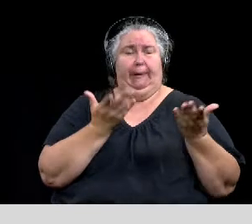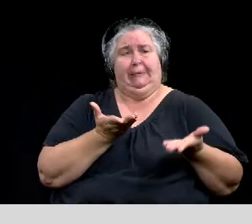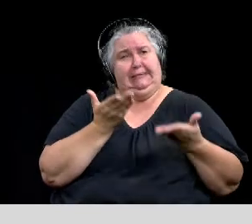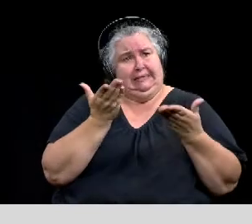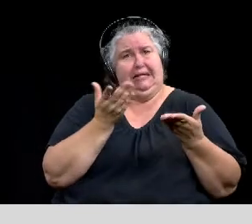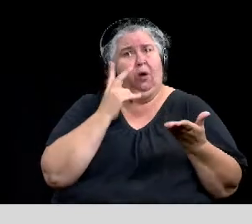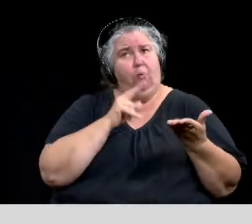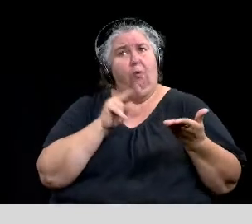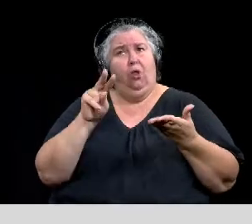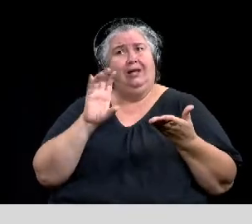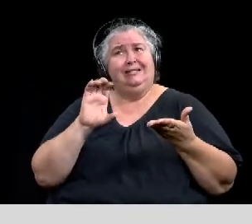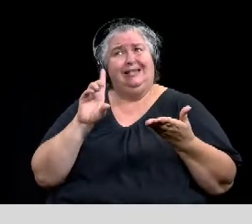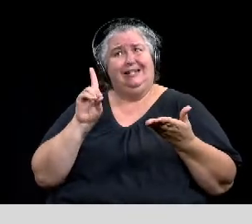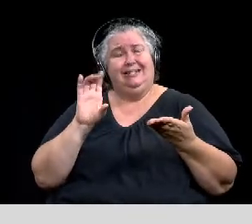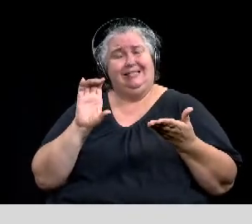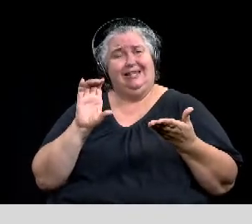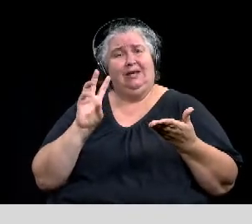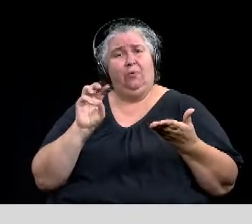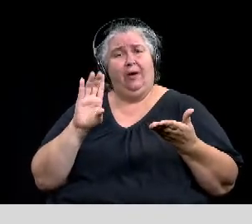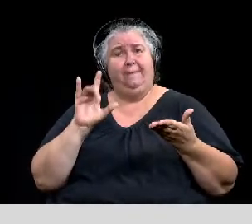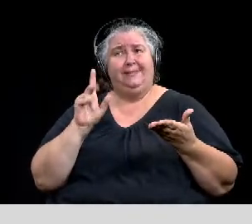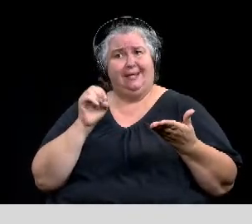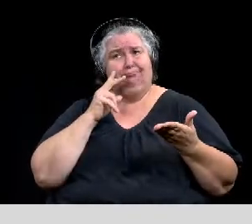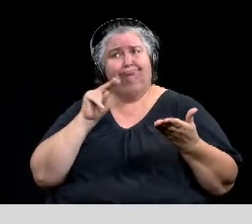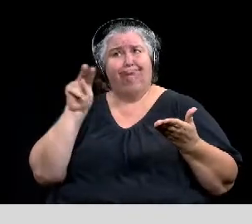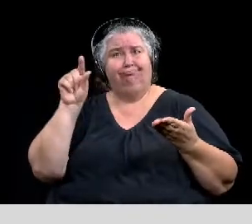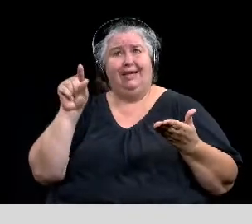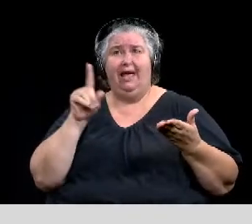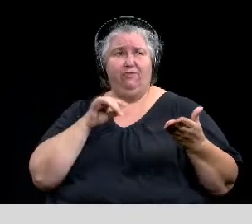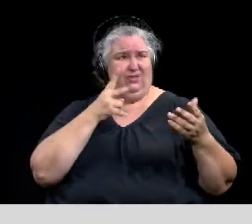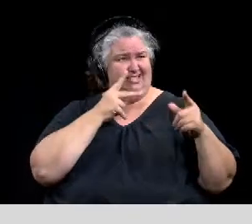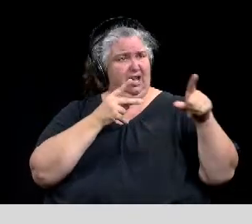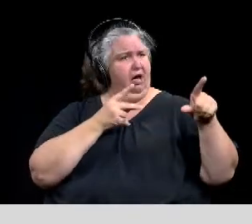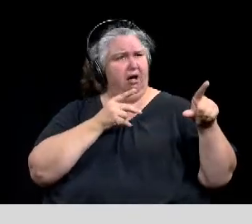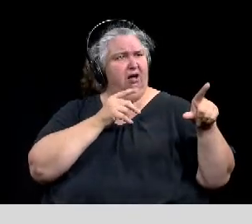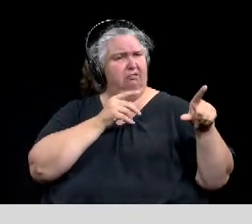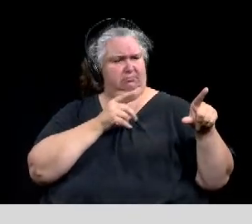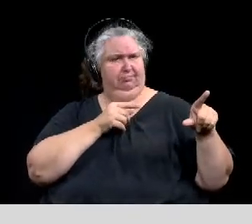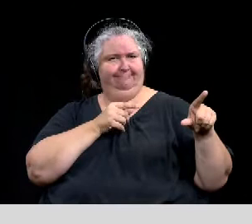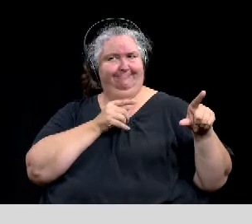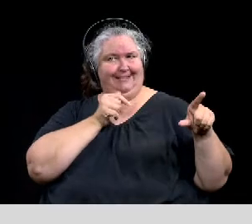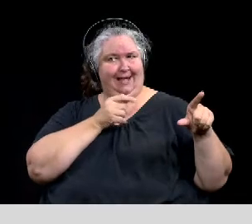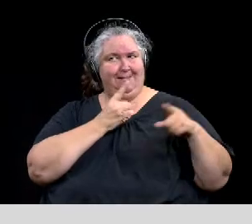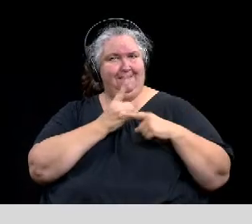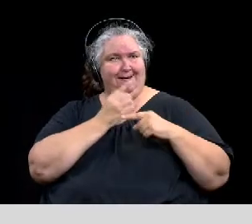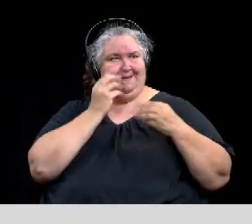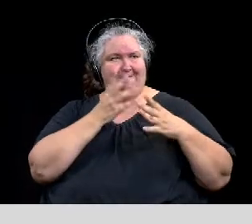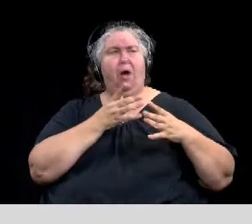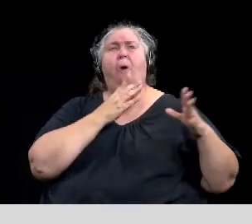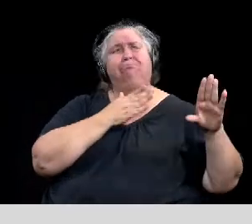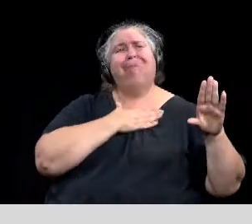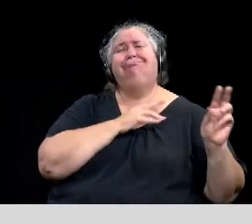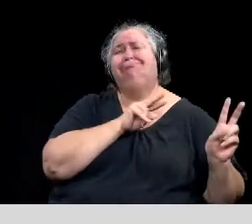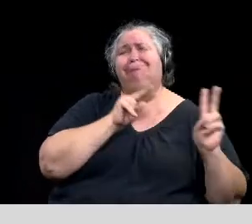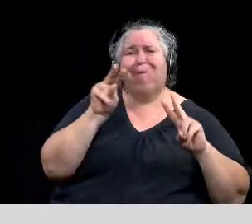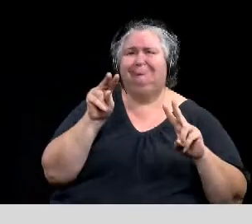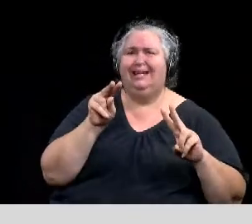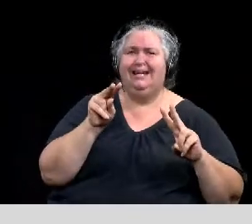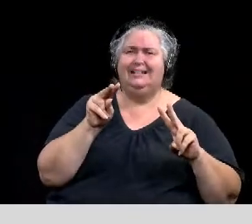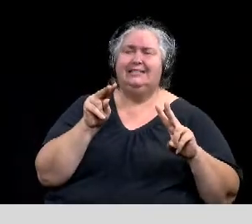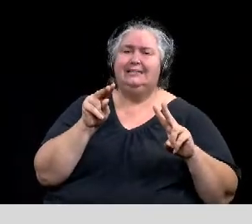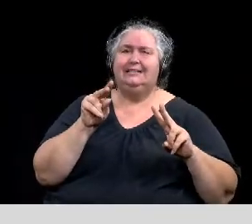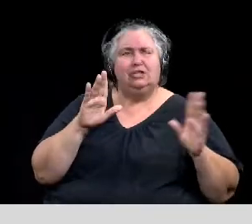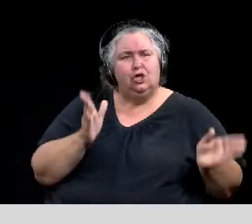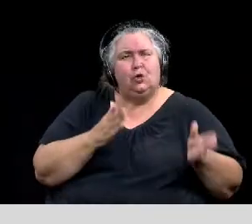looking at the CDC website when you see misinformation that comes through, or the World Health Organization, or any of a number of